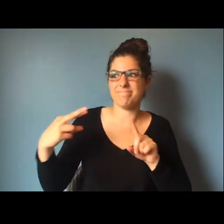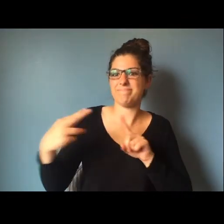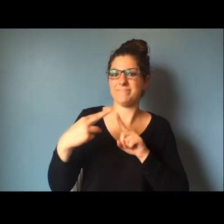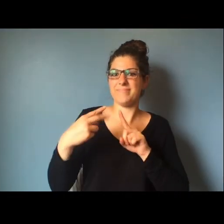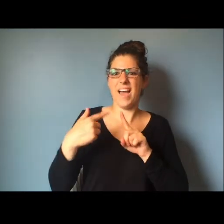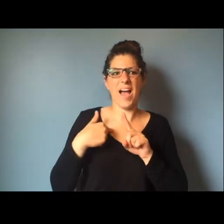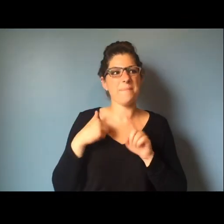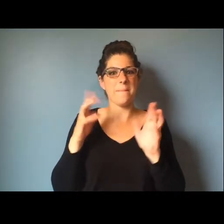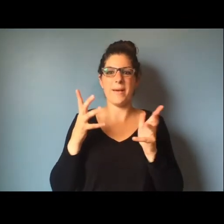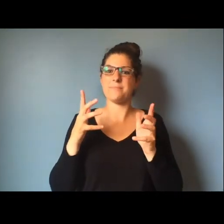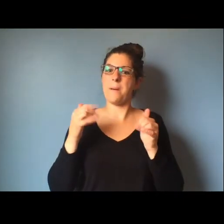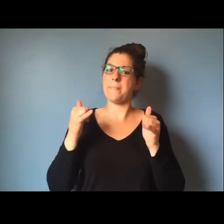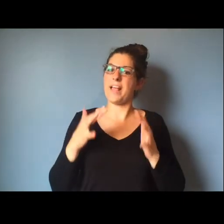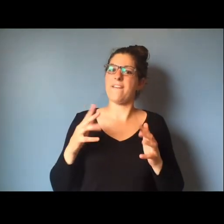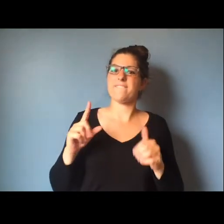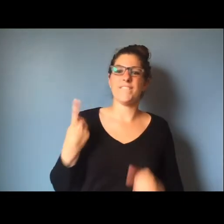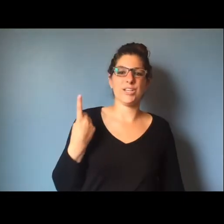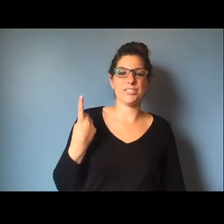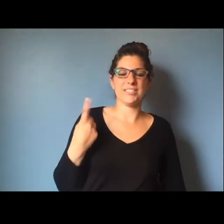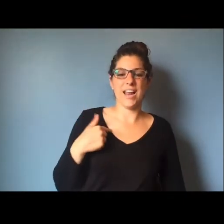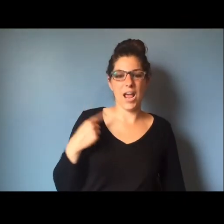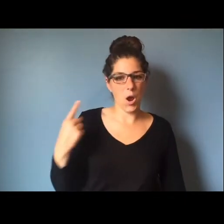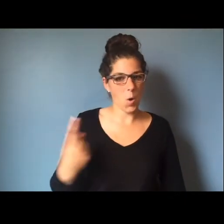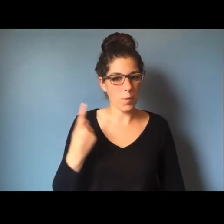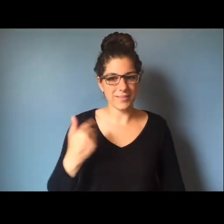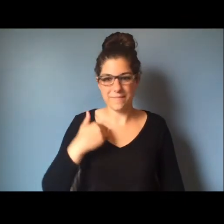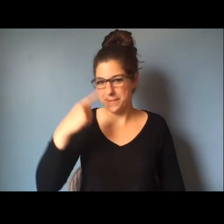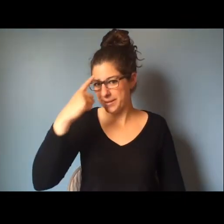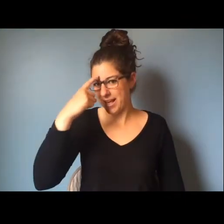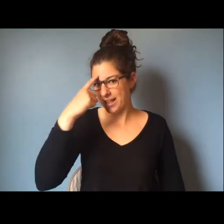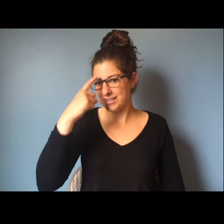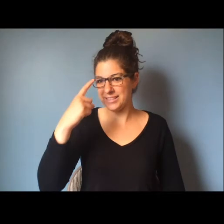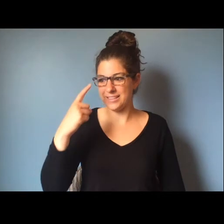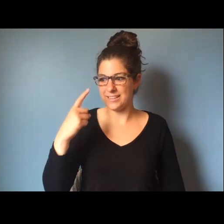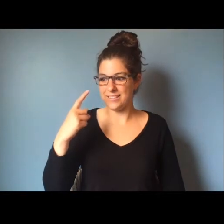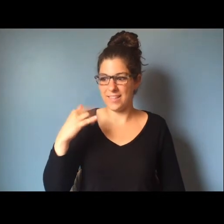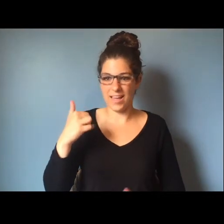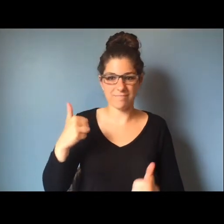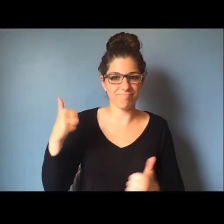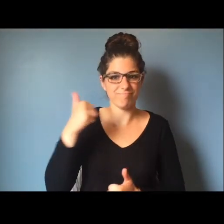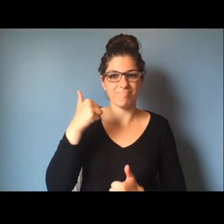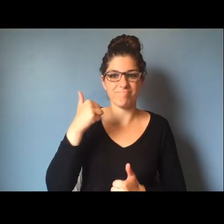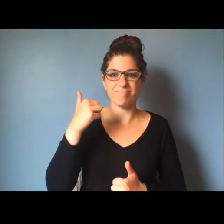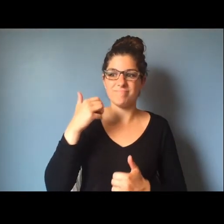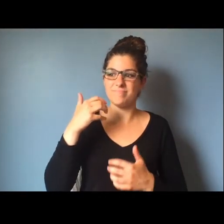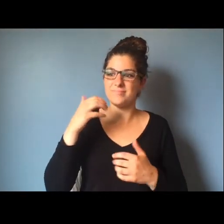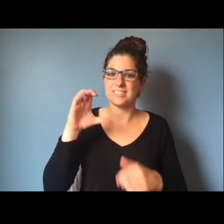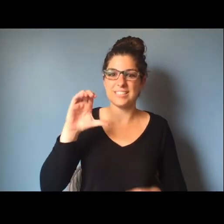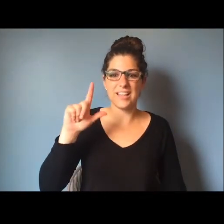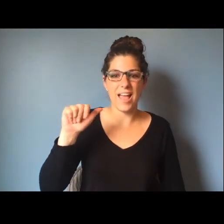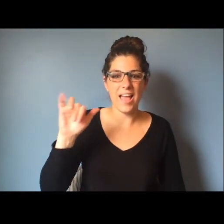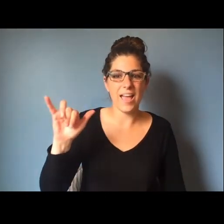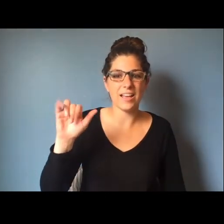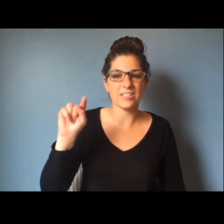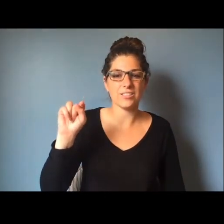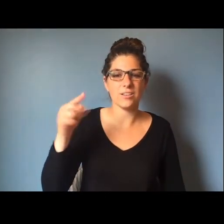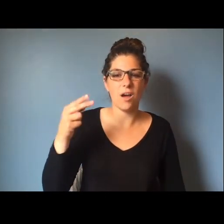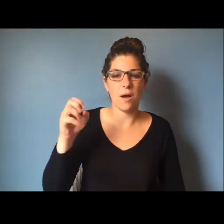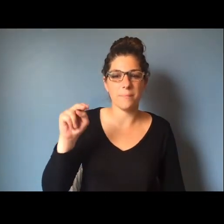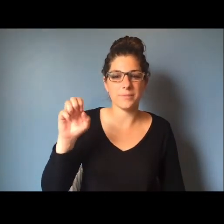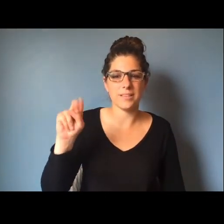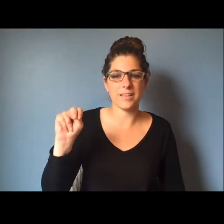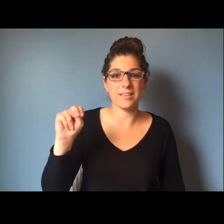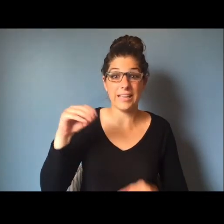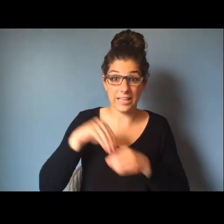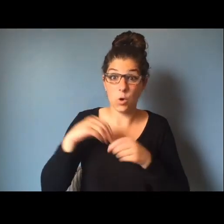basketball player first. And I always have the mentality that, put Steph Curry or put Klay Thompson or put whoever in a wheelchair and I